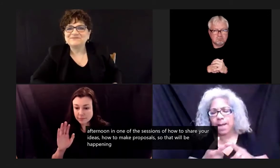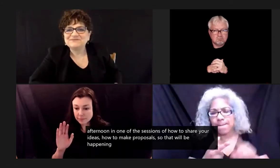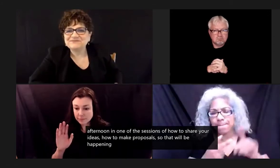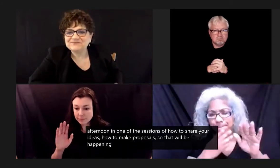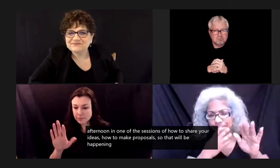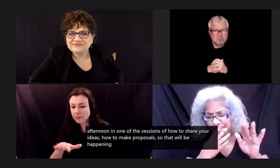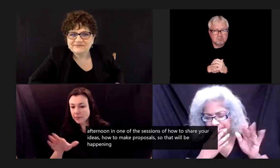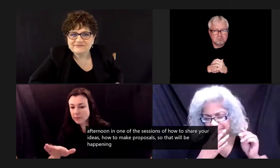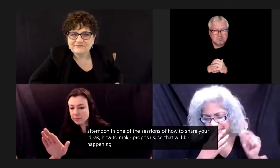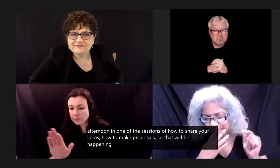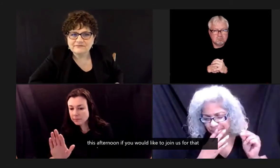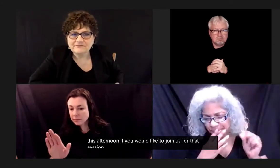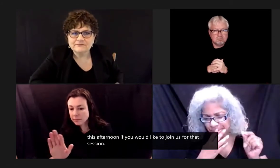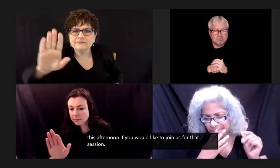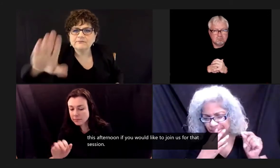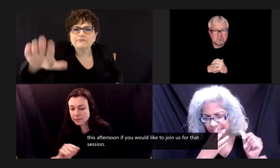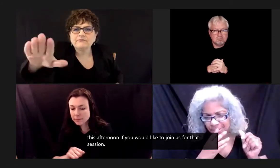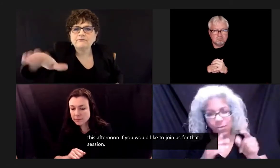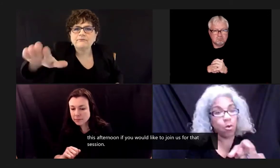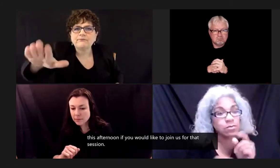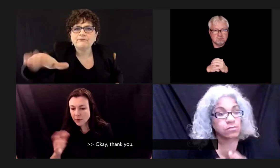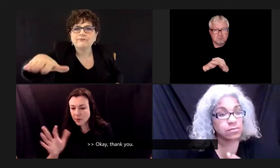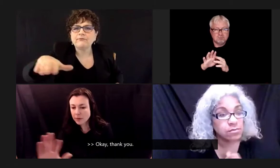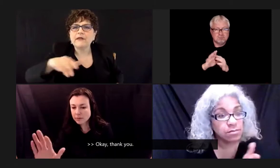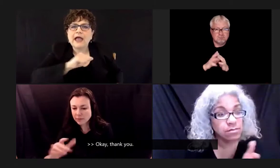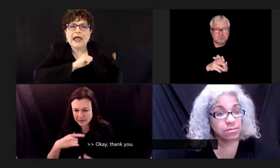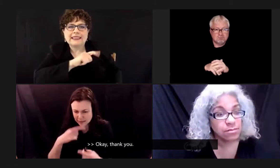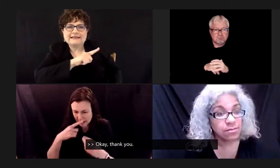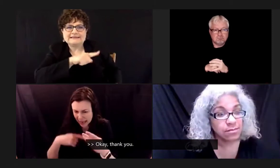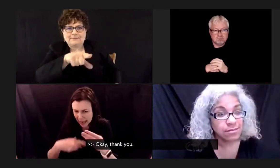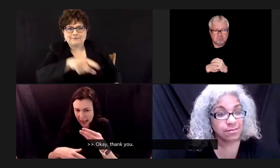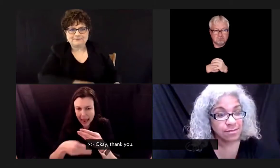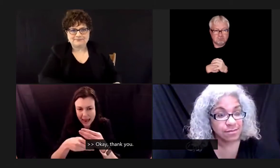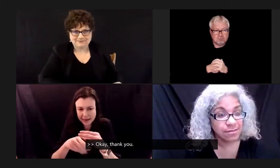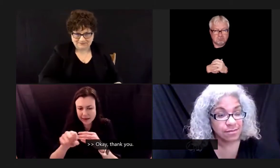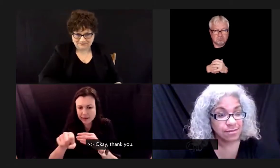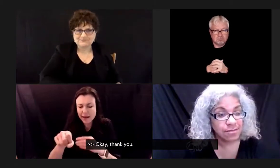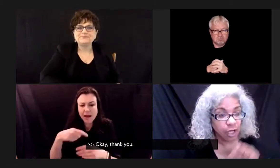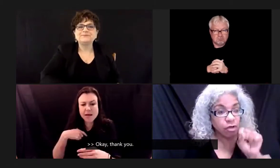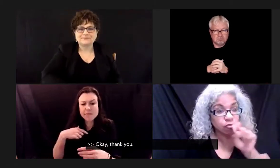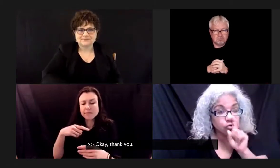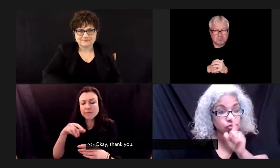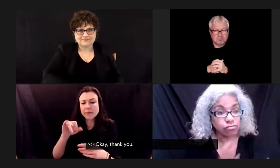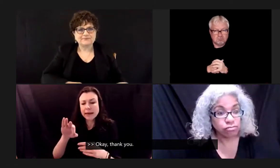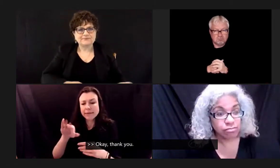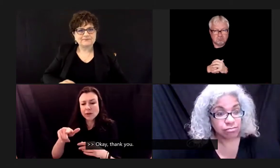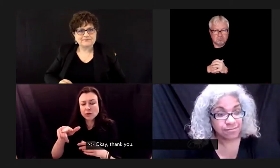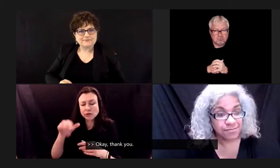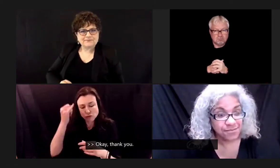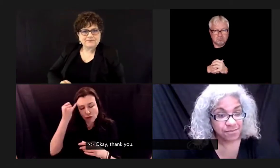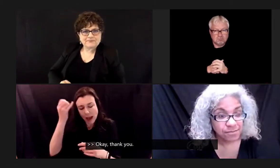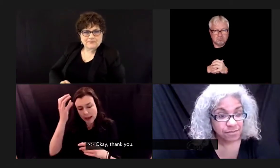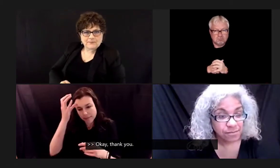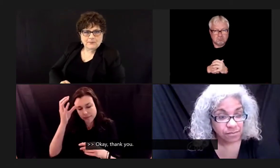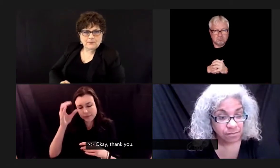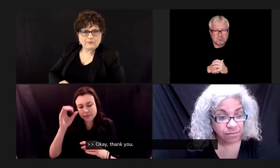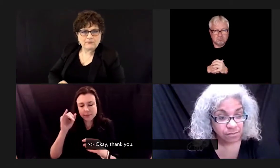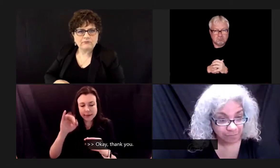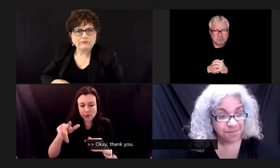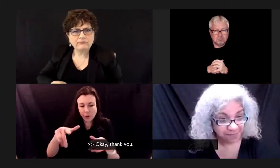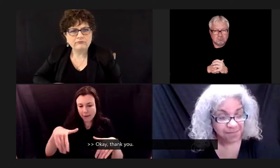Okay, thank you. And my second question, this is Alicia. Can I do you mind if I add to this?